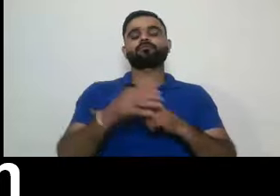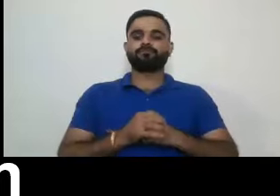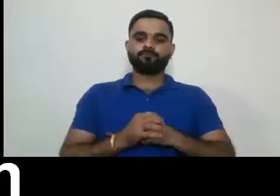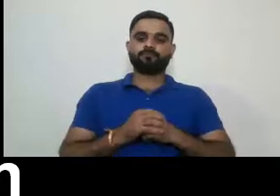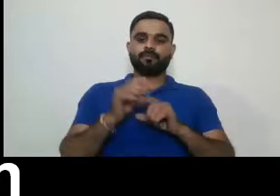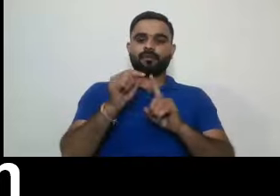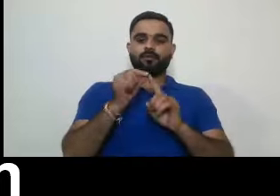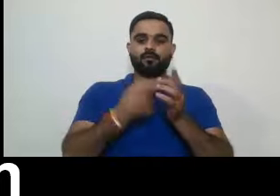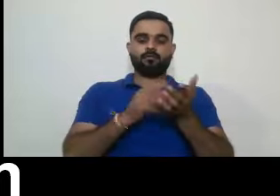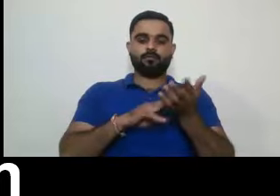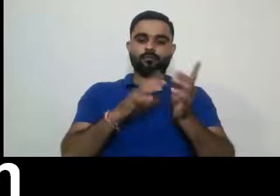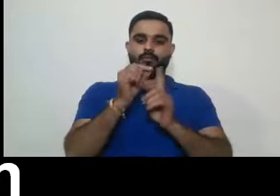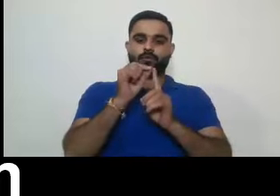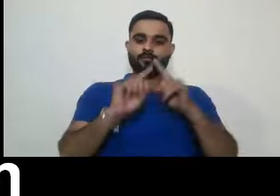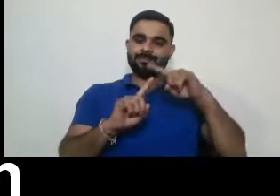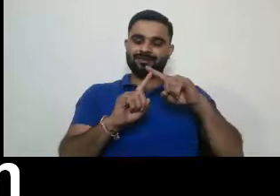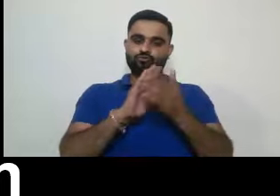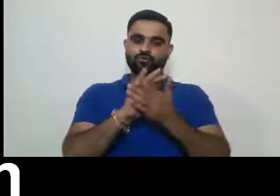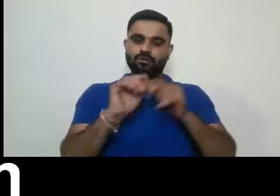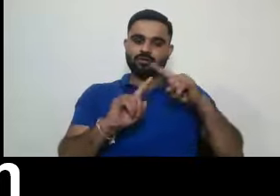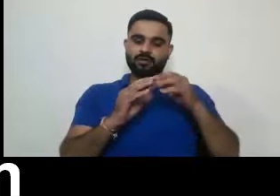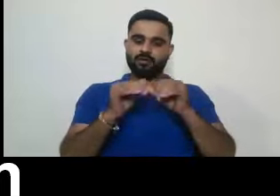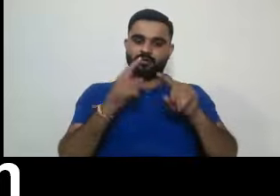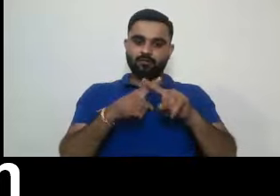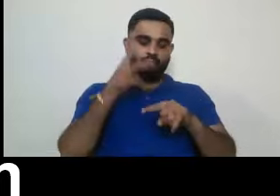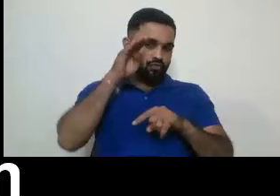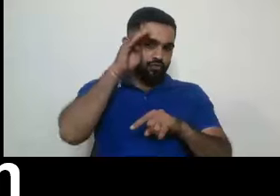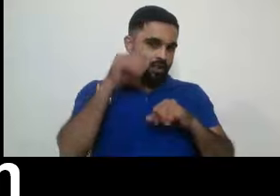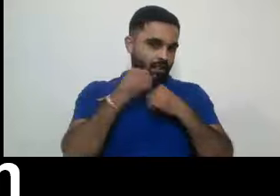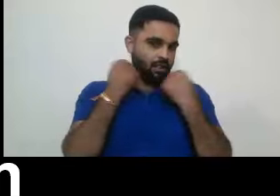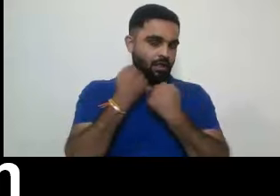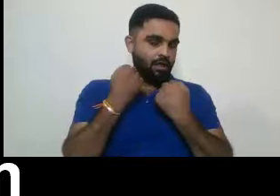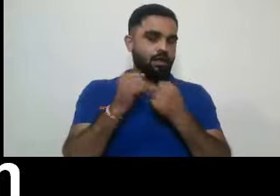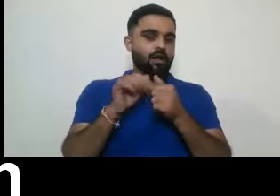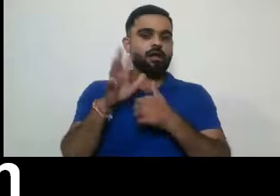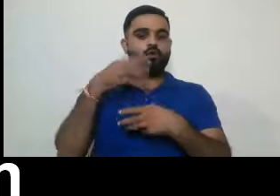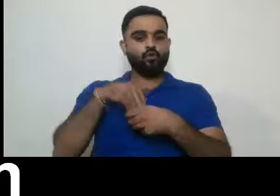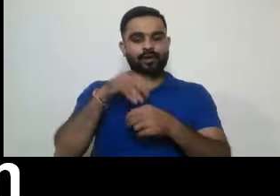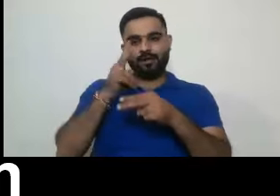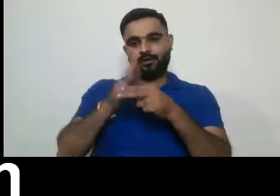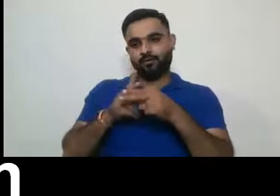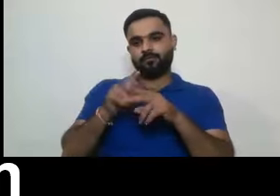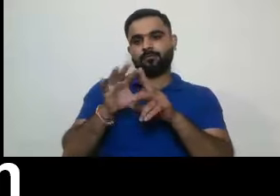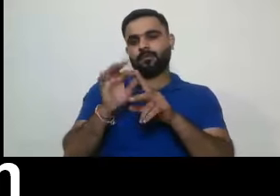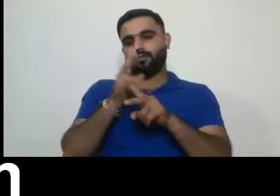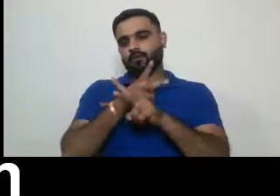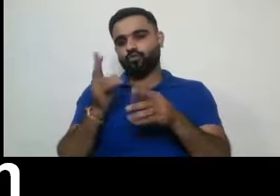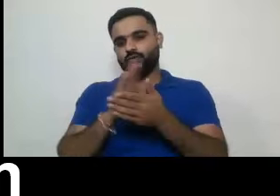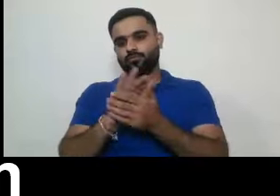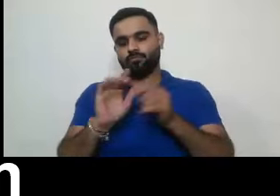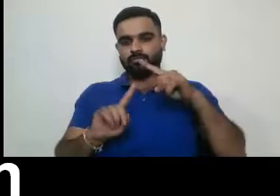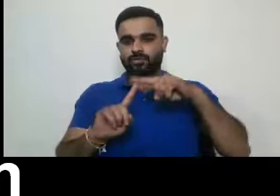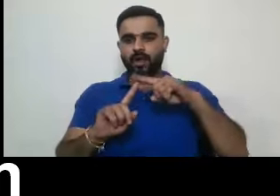prompts in the chat box that you will use to create a listening activity in your context. So what all can ChatGPT